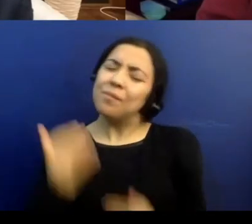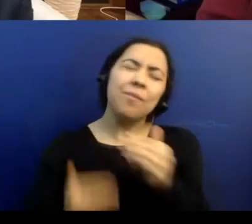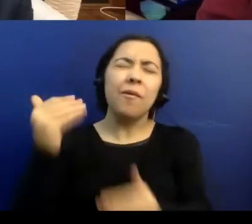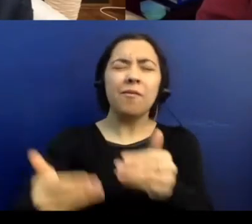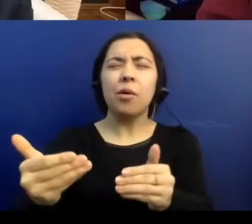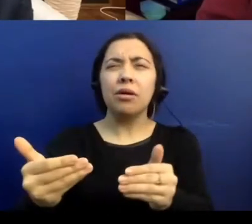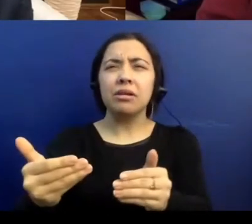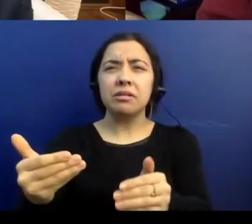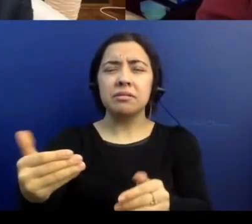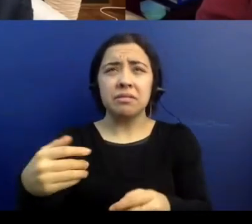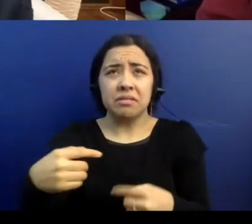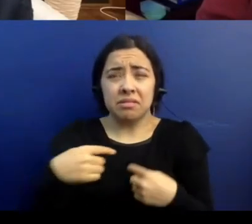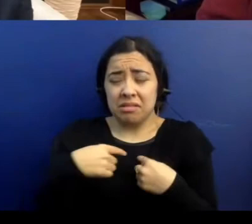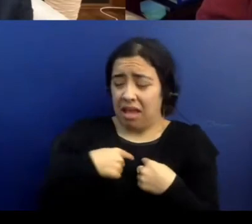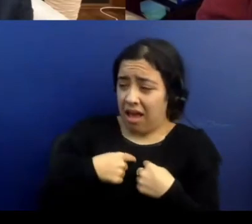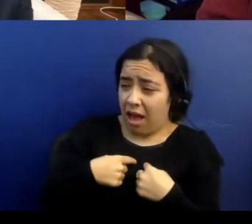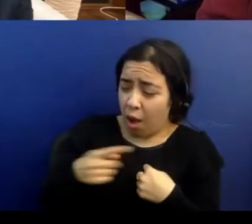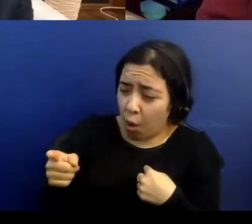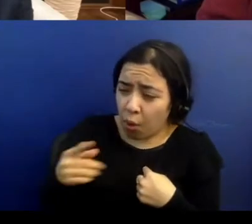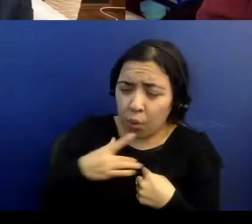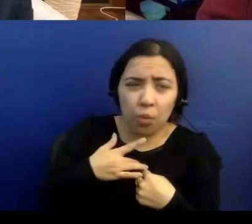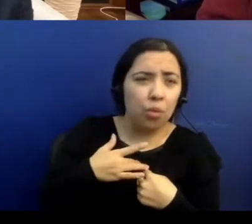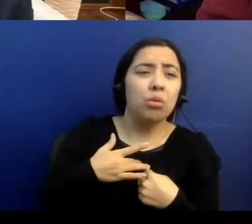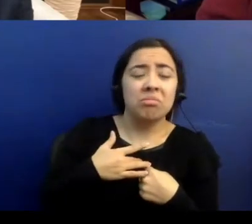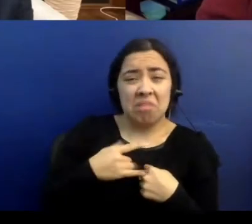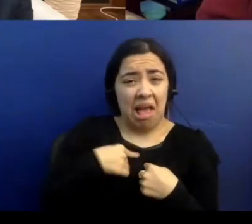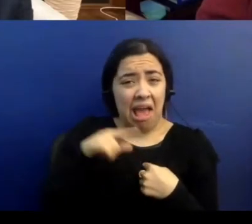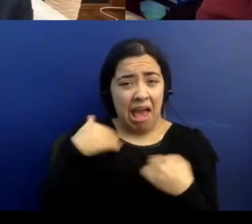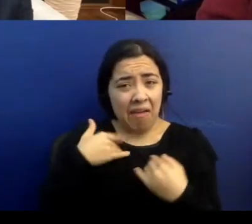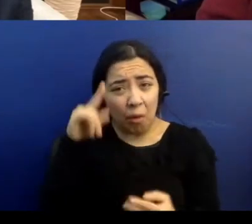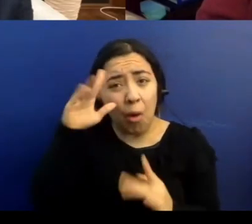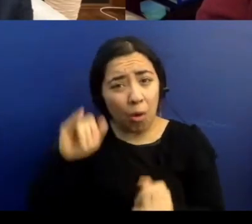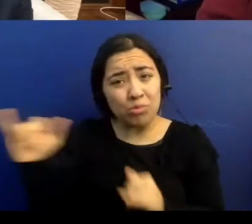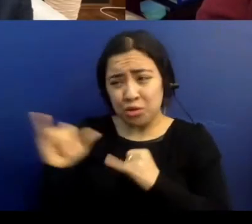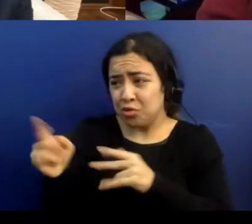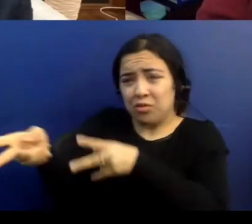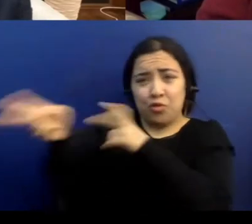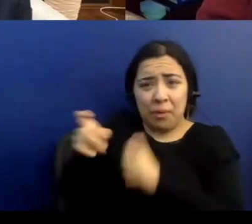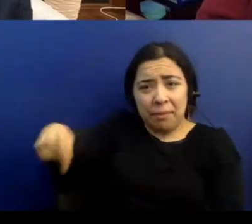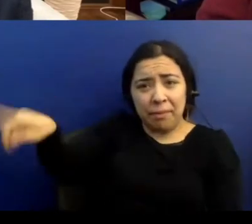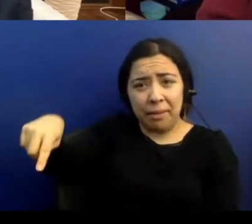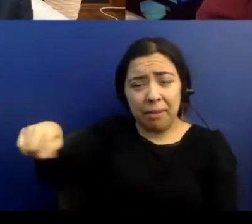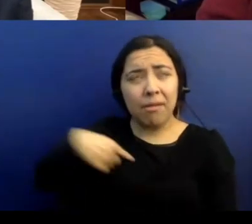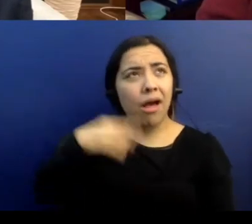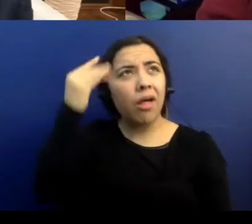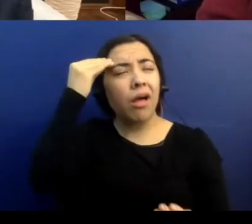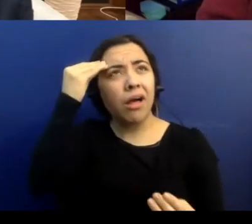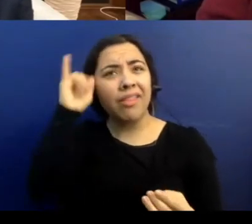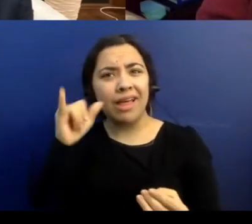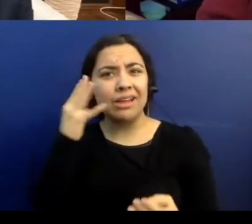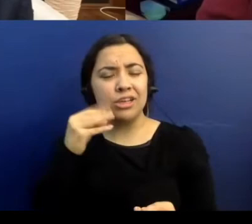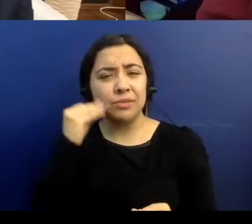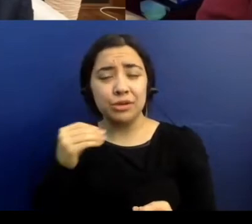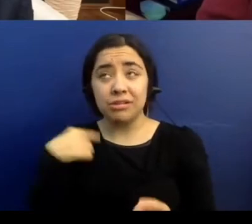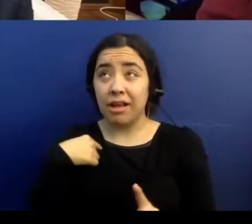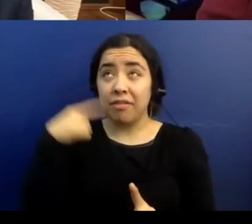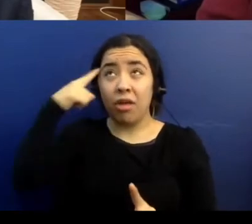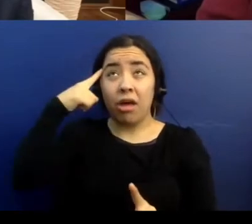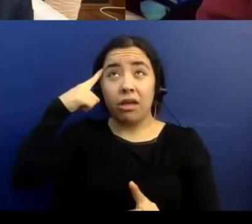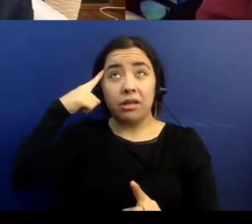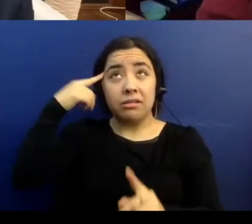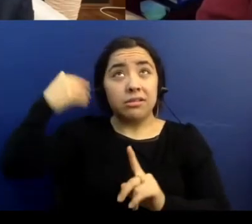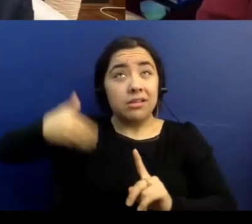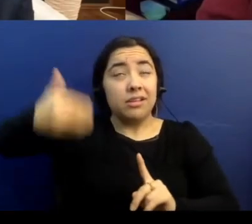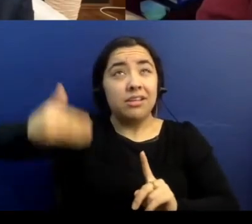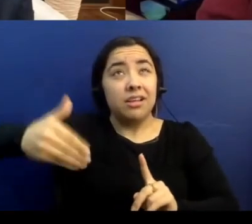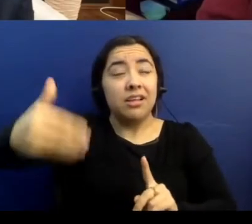hope? And I thought a lot about that day and those experiences many, many times since. And